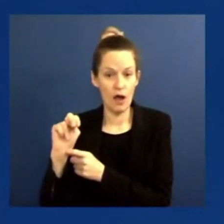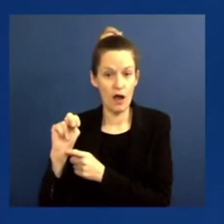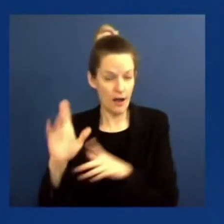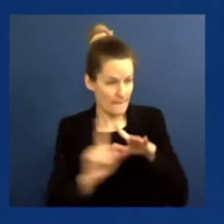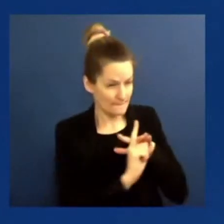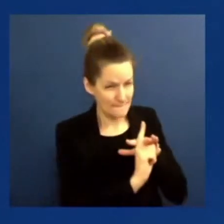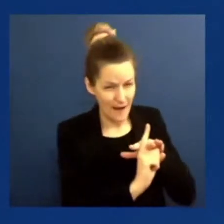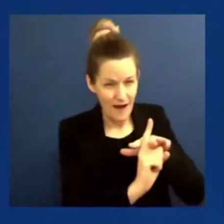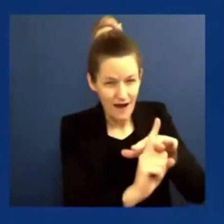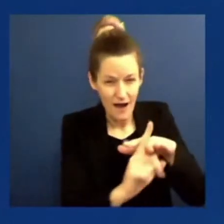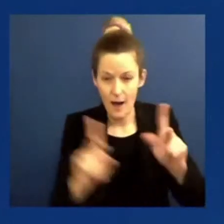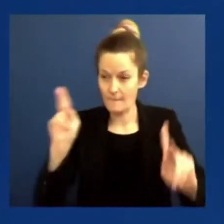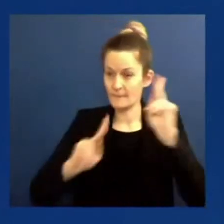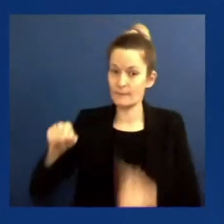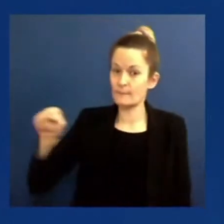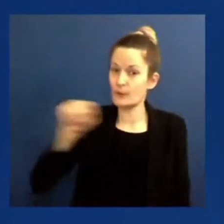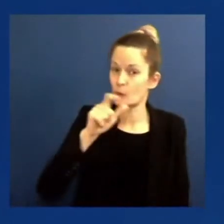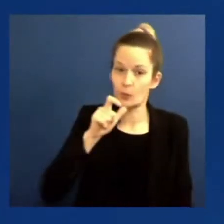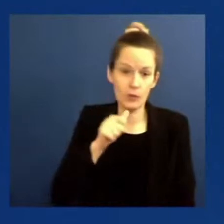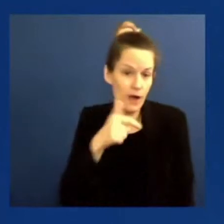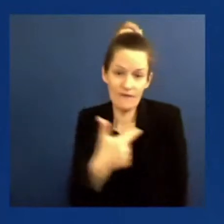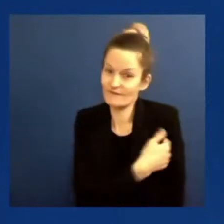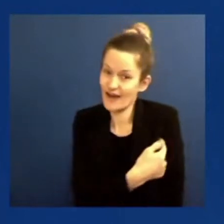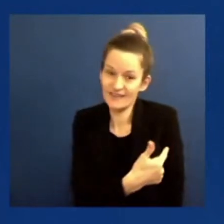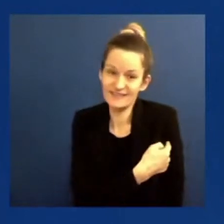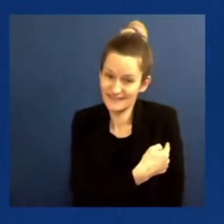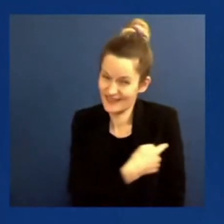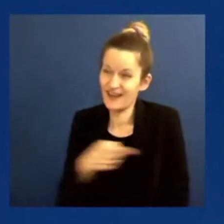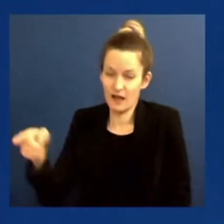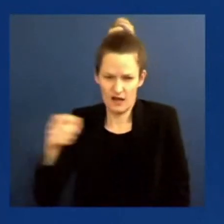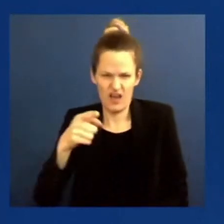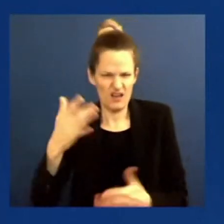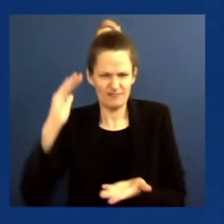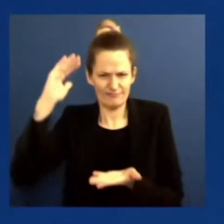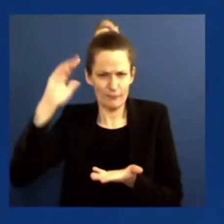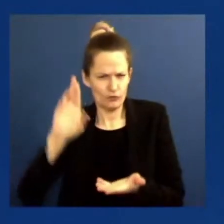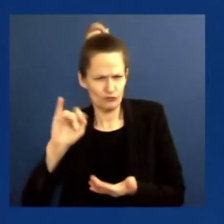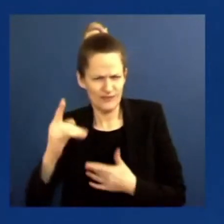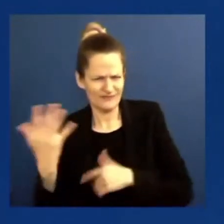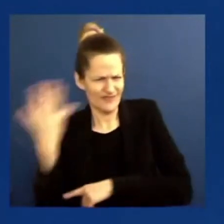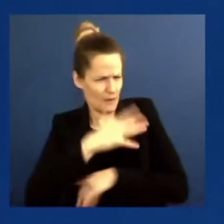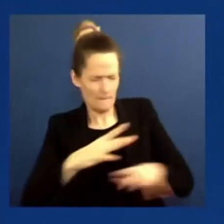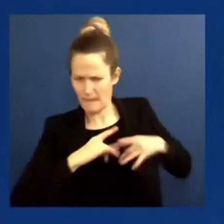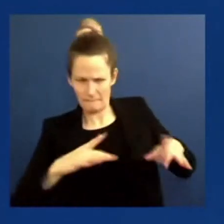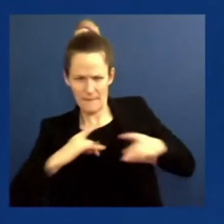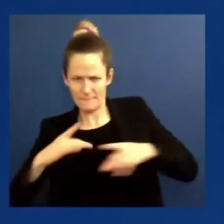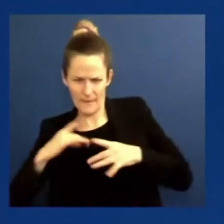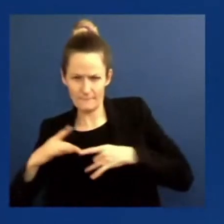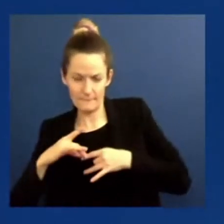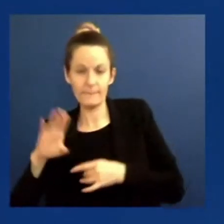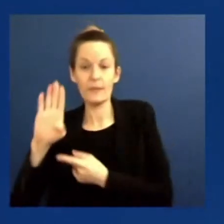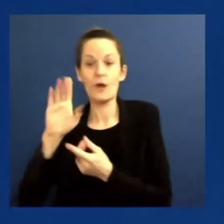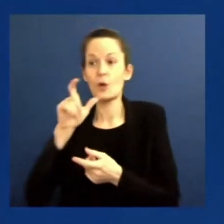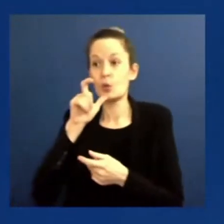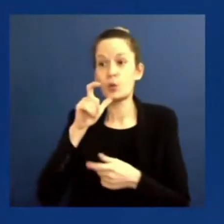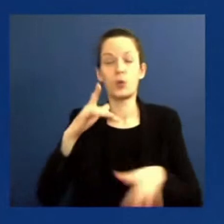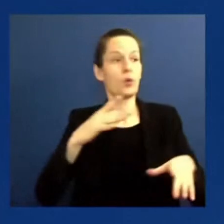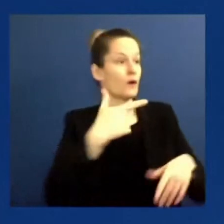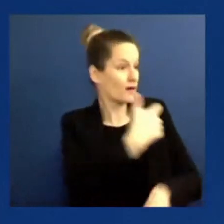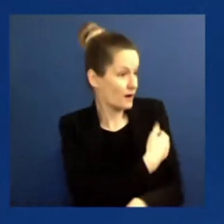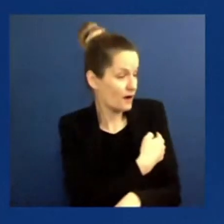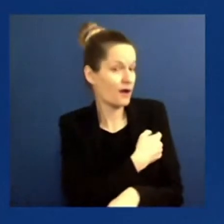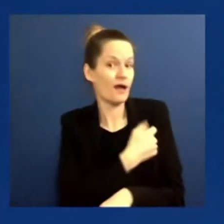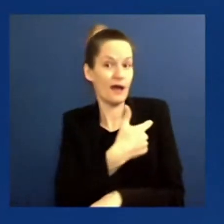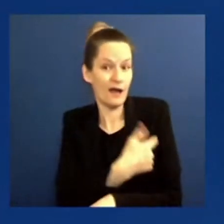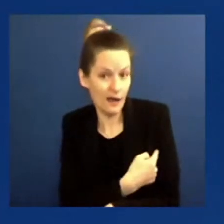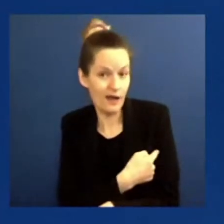of infection when compared to adults who had received a booster dose. The data here show that the protection provided by vaccines